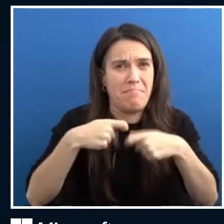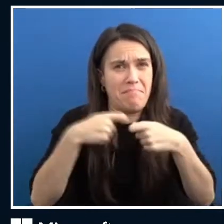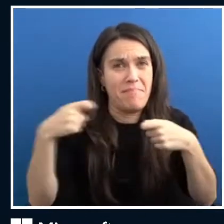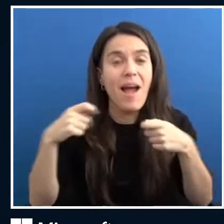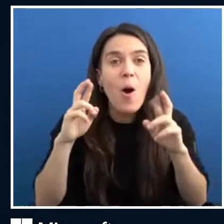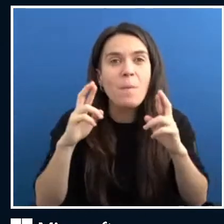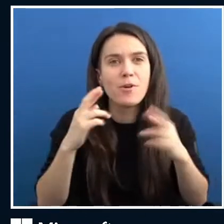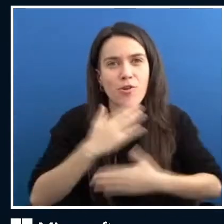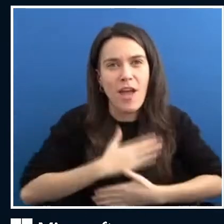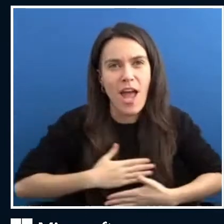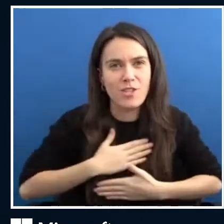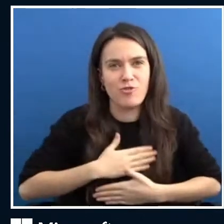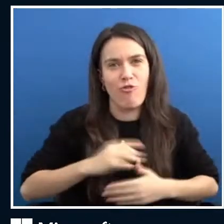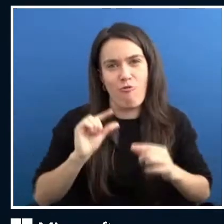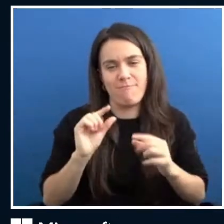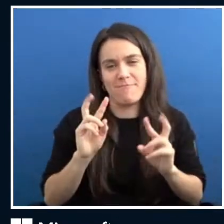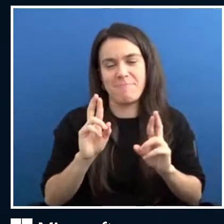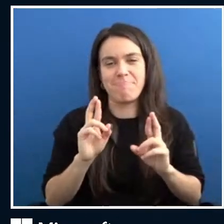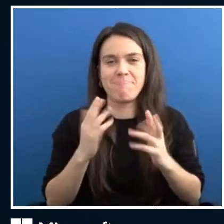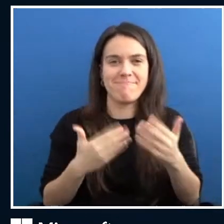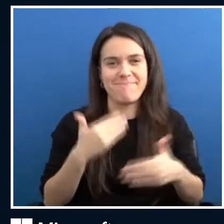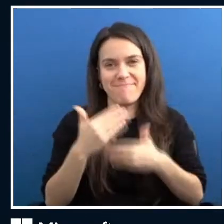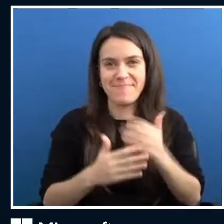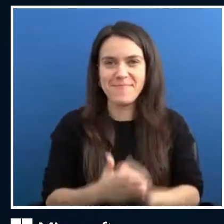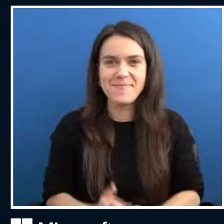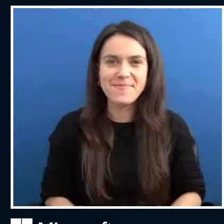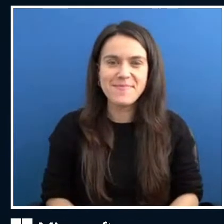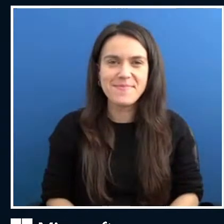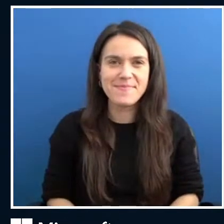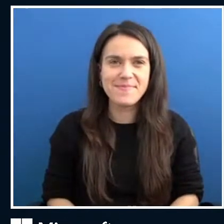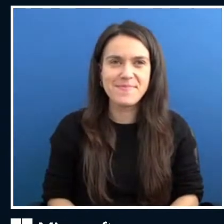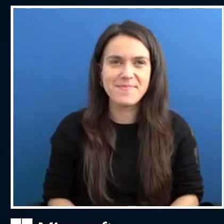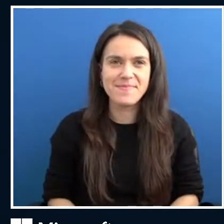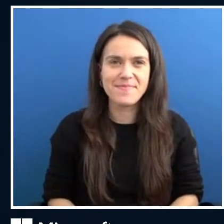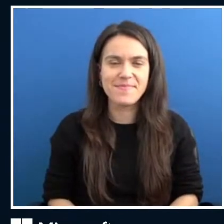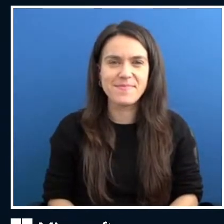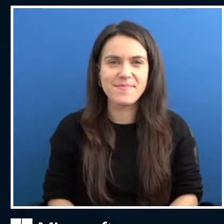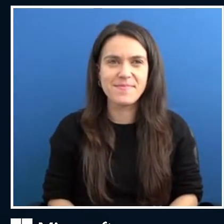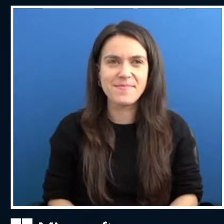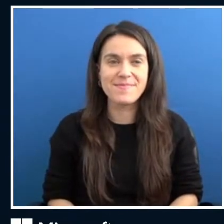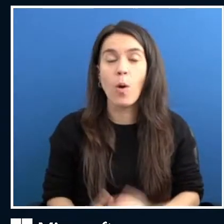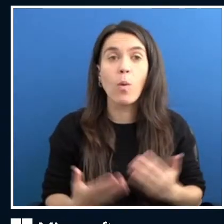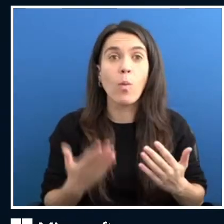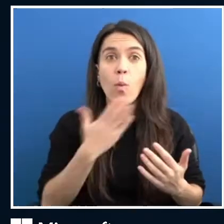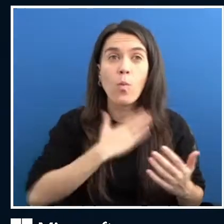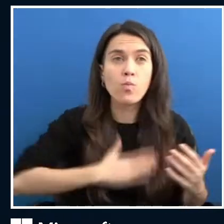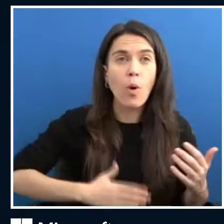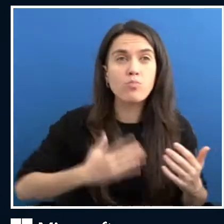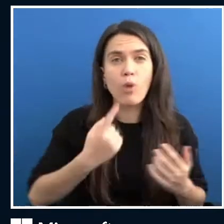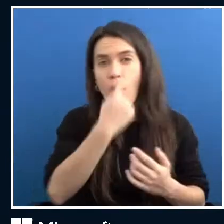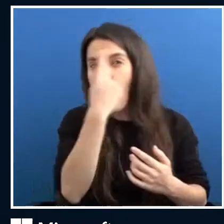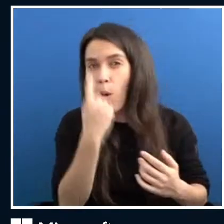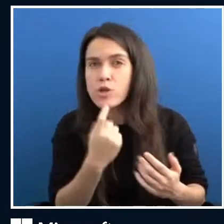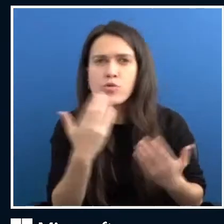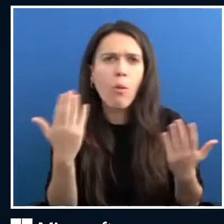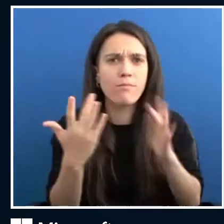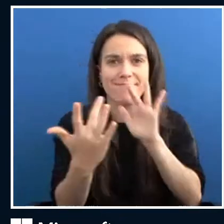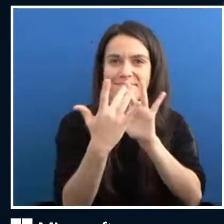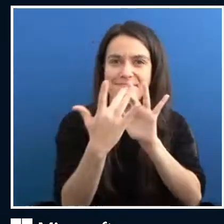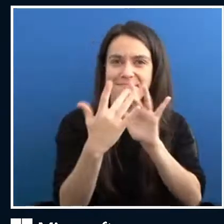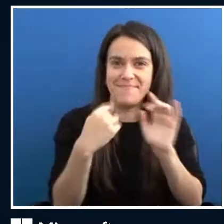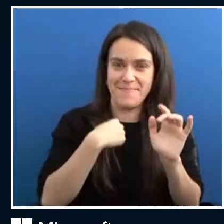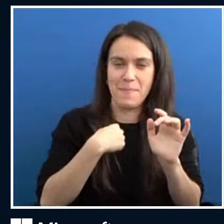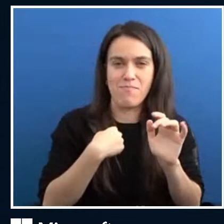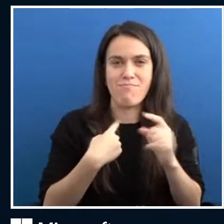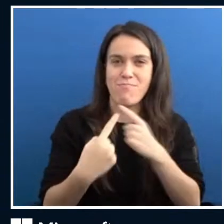However, we could cover. But sure, reach out to me for any questions, and let's have a good discussion